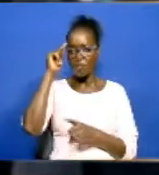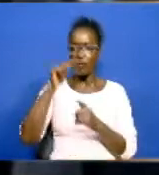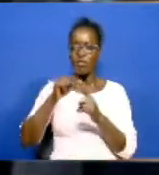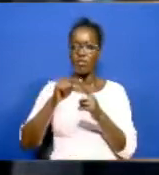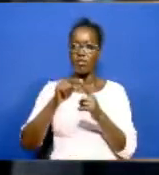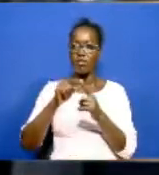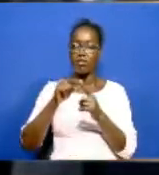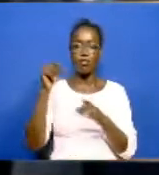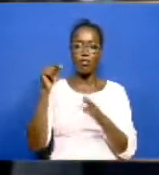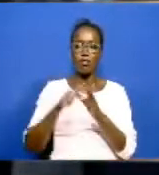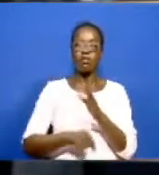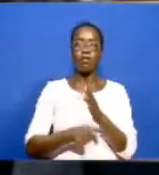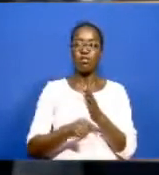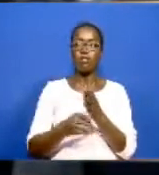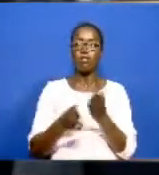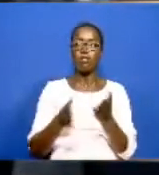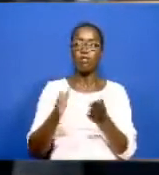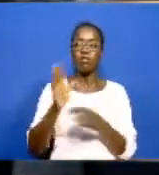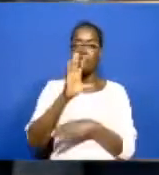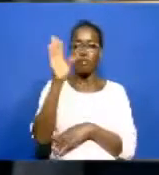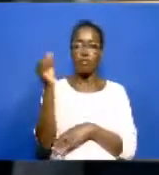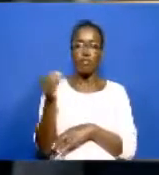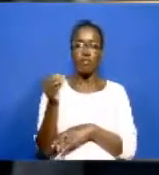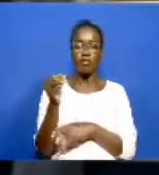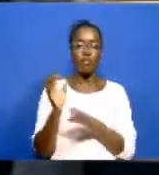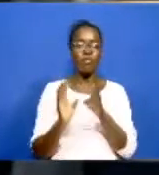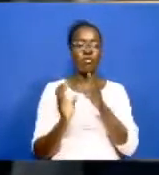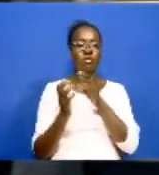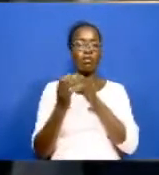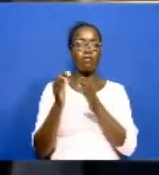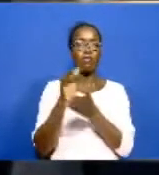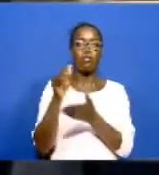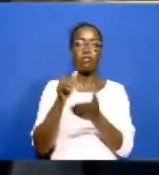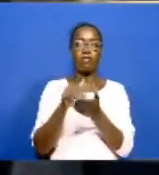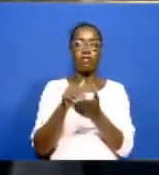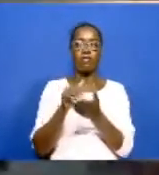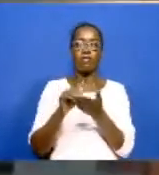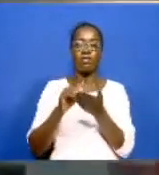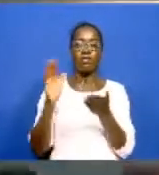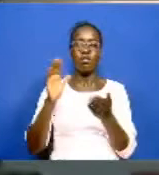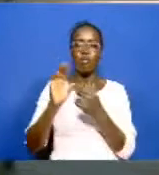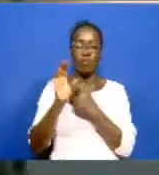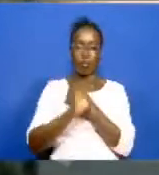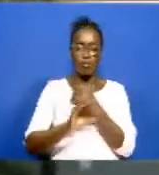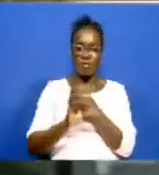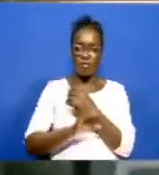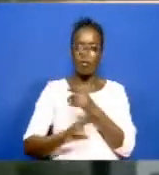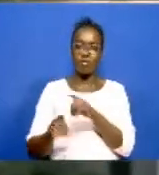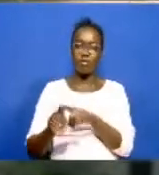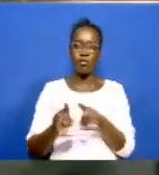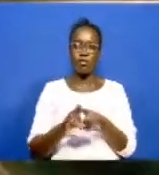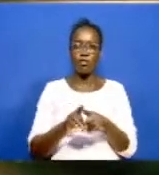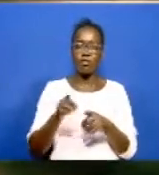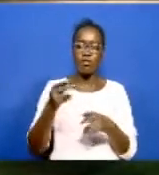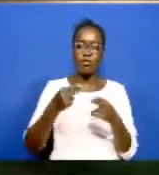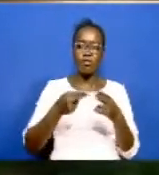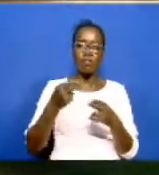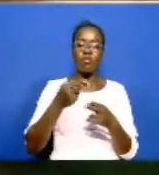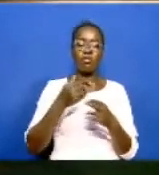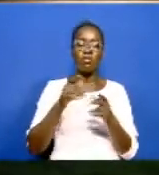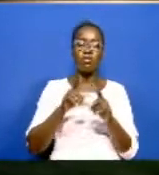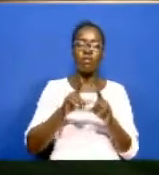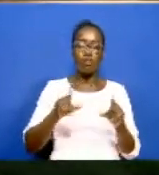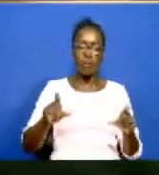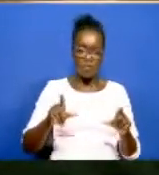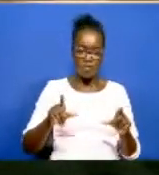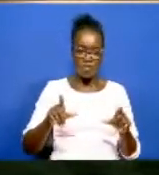its presence on the African continent by launching centers in more countries. Also, a high appetite for property